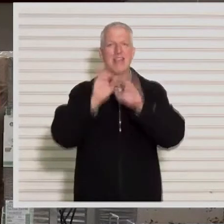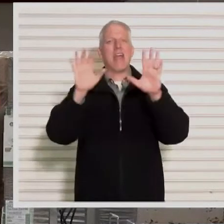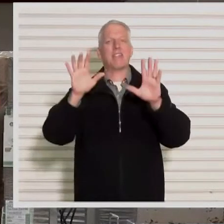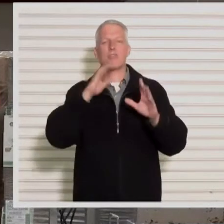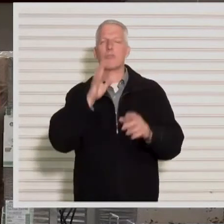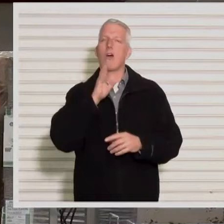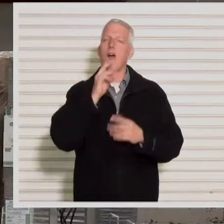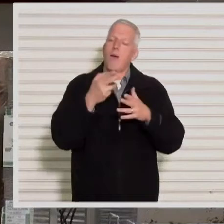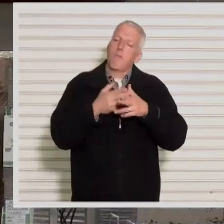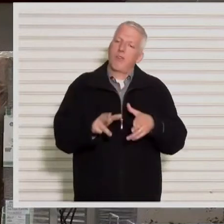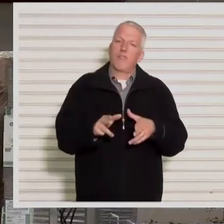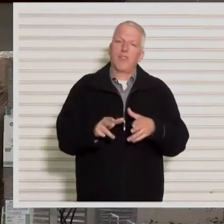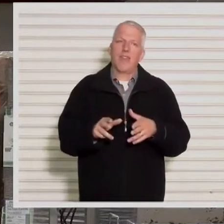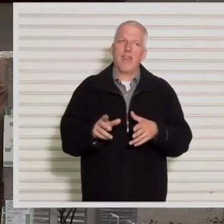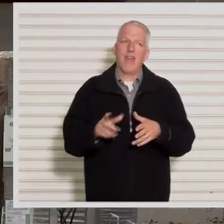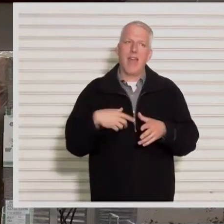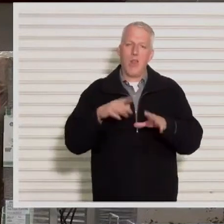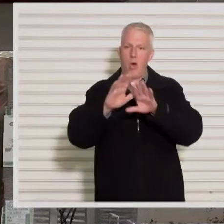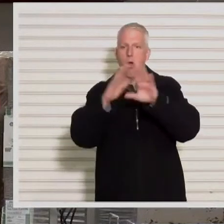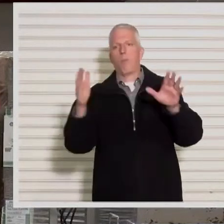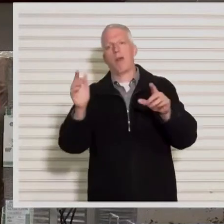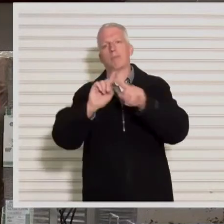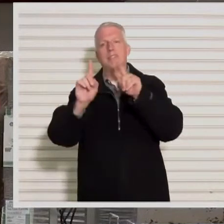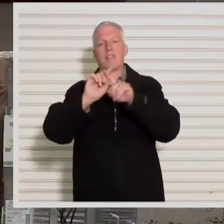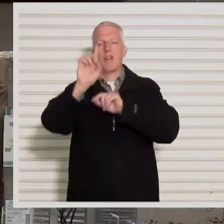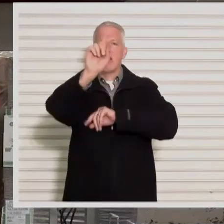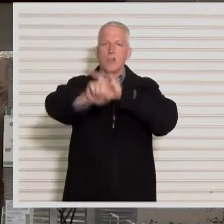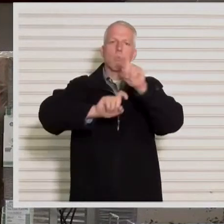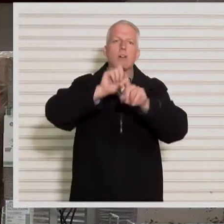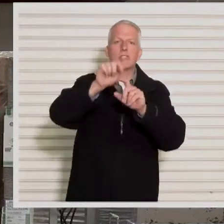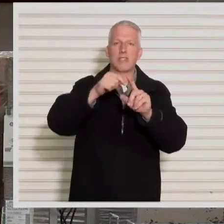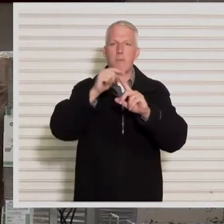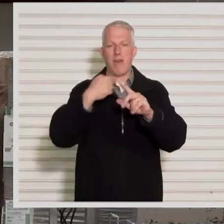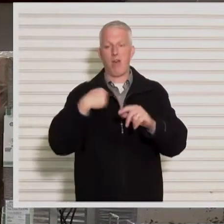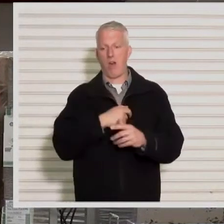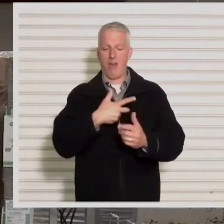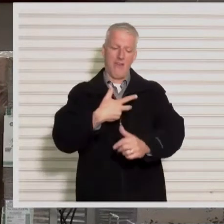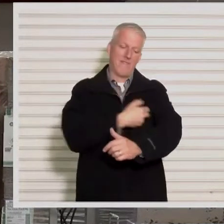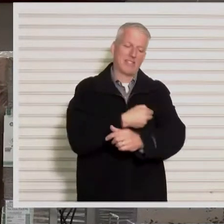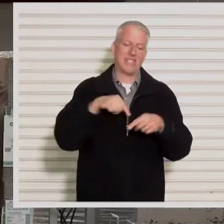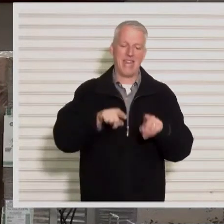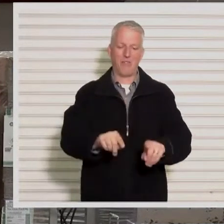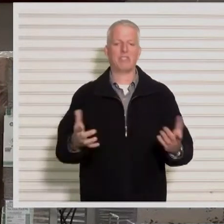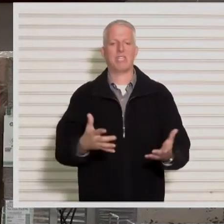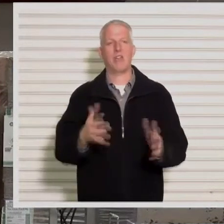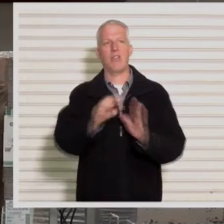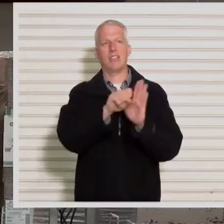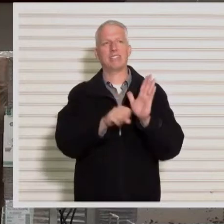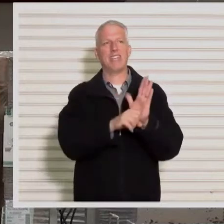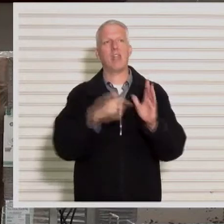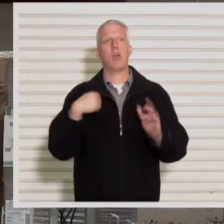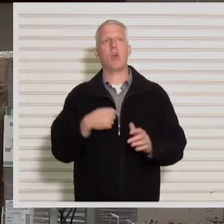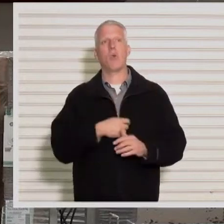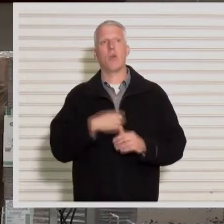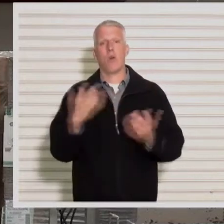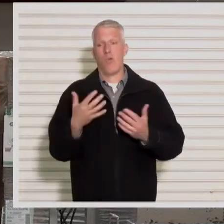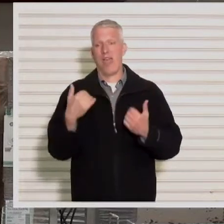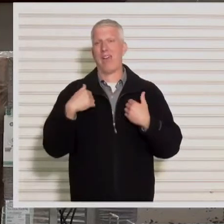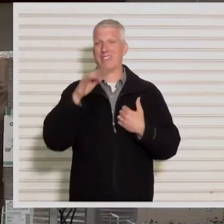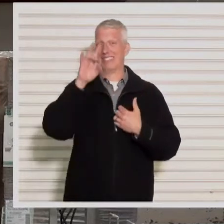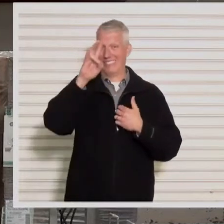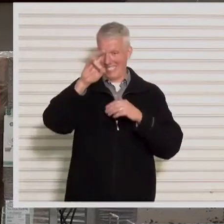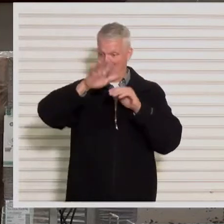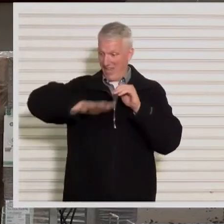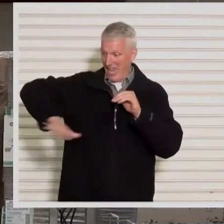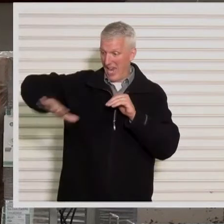talk briefly and open up to questions about our vaccine efforts here in the state. There are only 7 jurisdictions in the